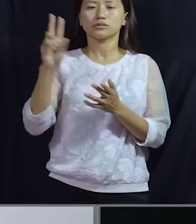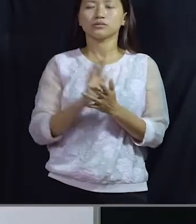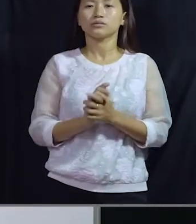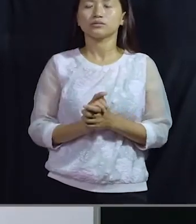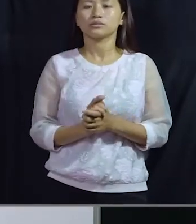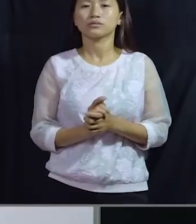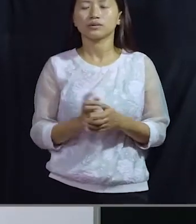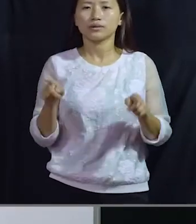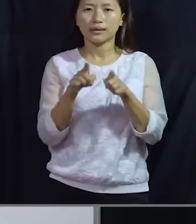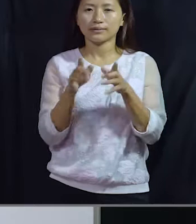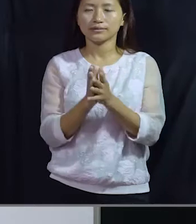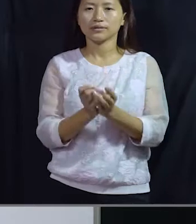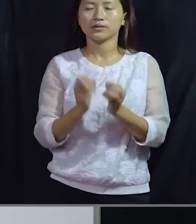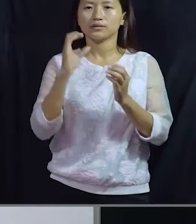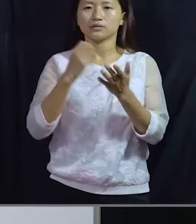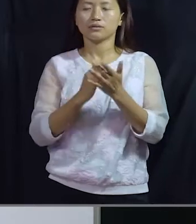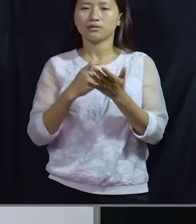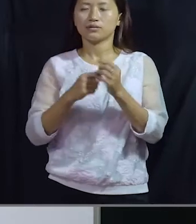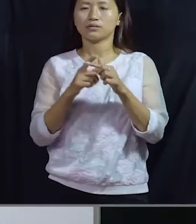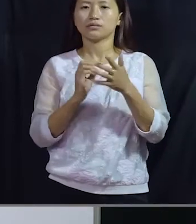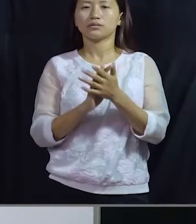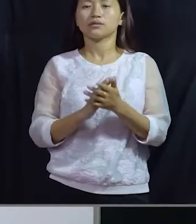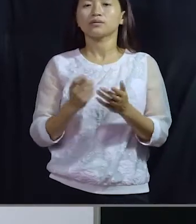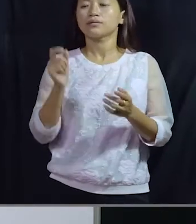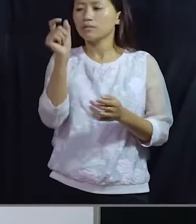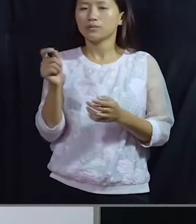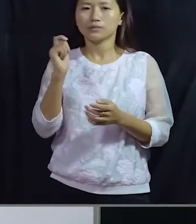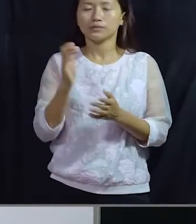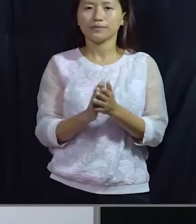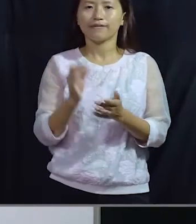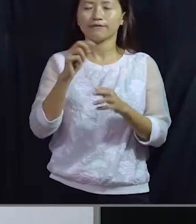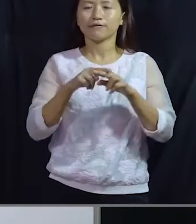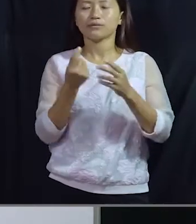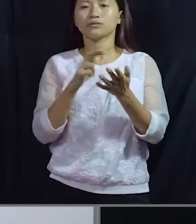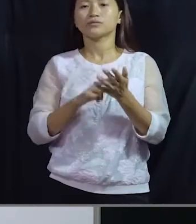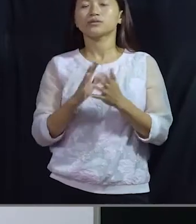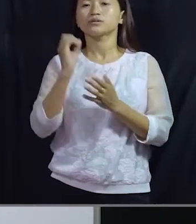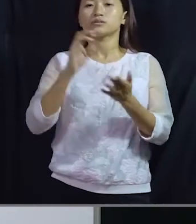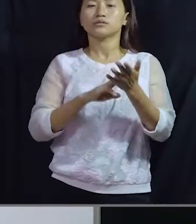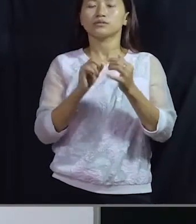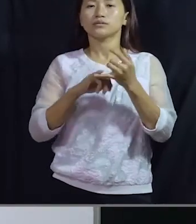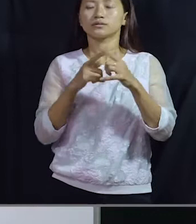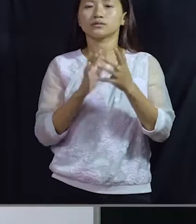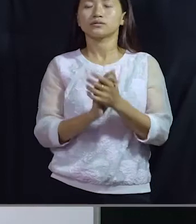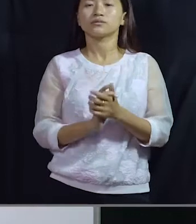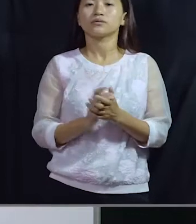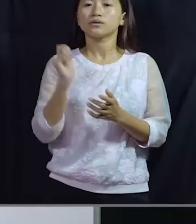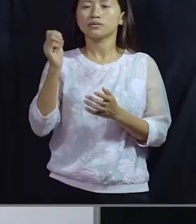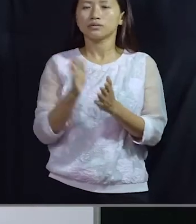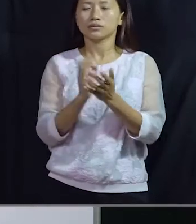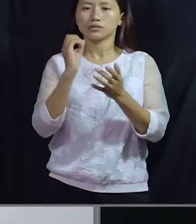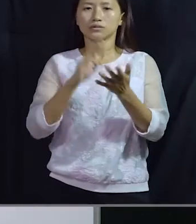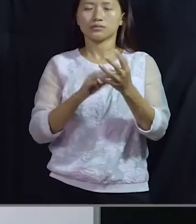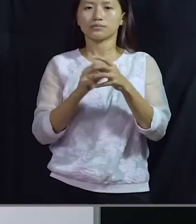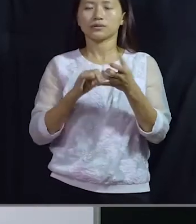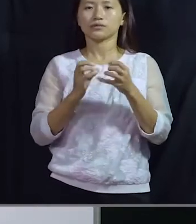the liability side, you have creditors, employees provident fund, contingency reserve, workmen's compensation